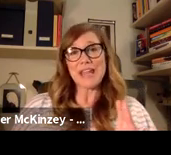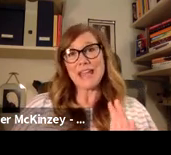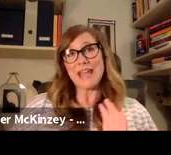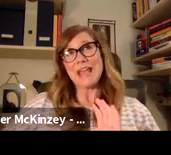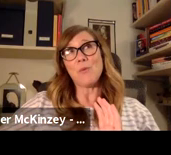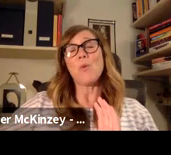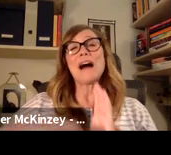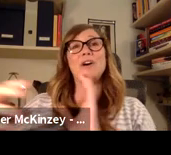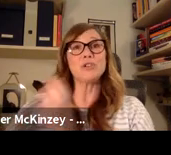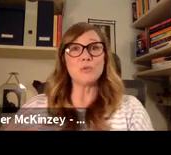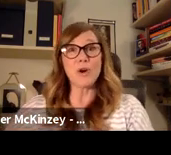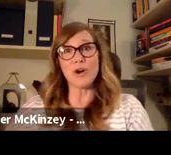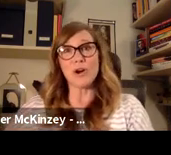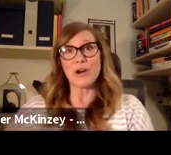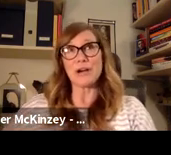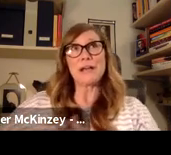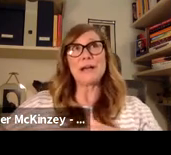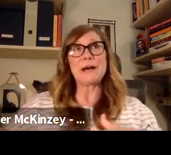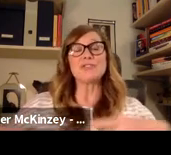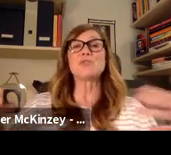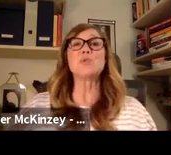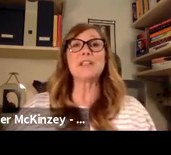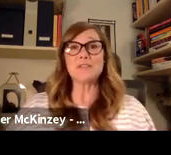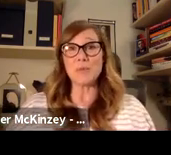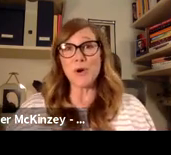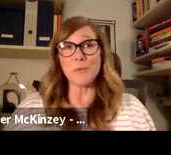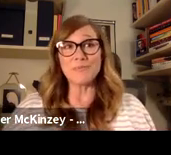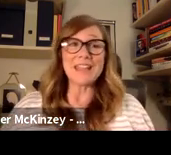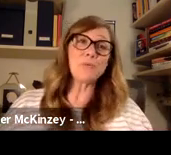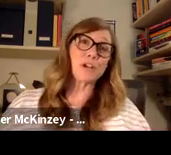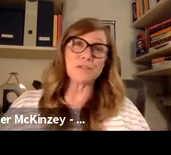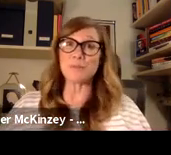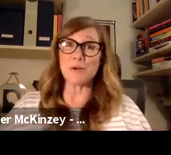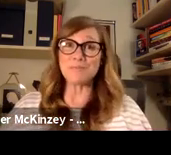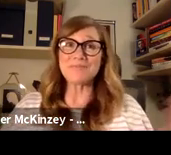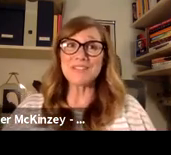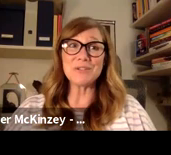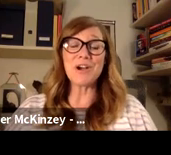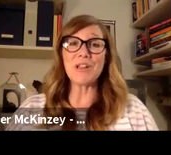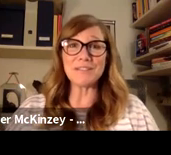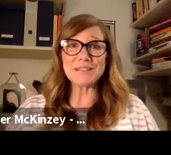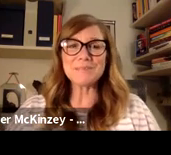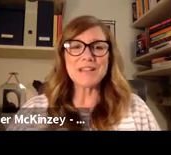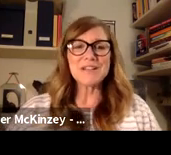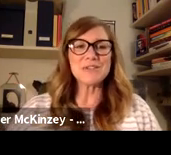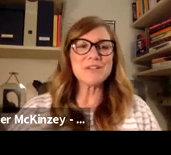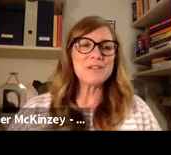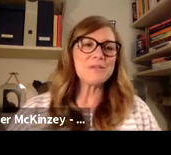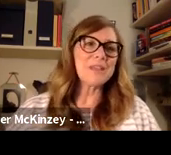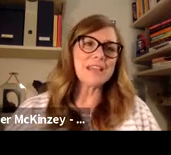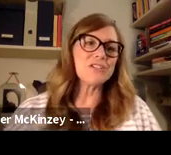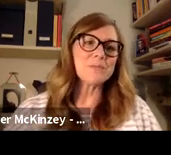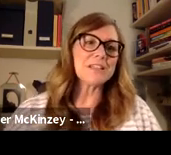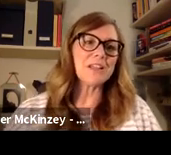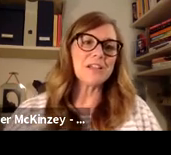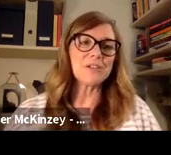skills while you are schooling from home and working from home and doing all of it. So I'm going